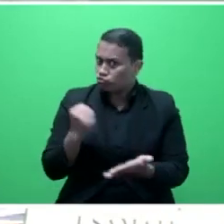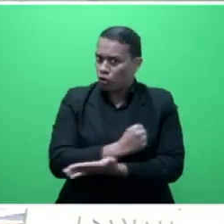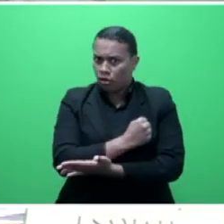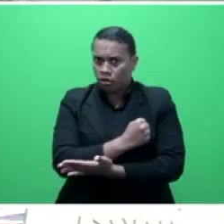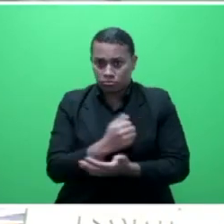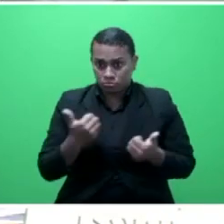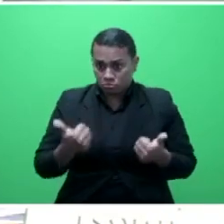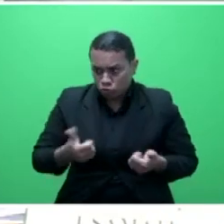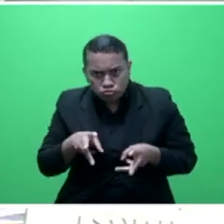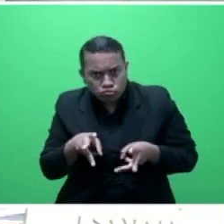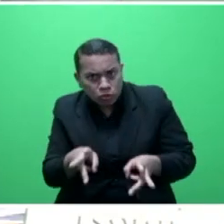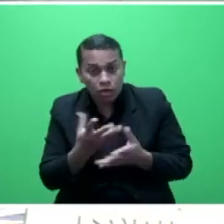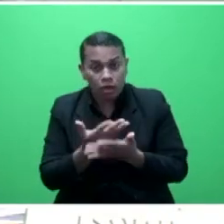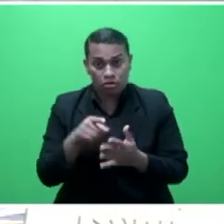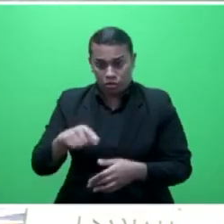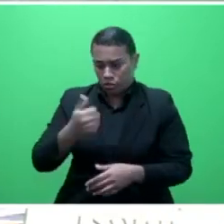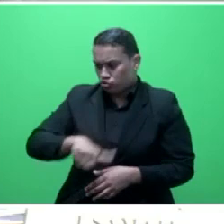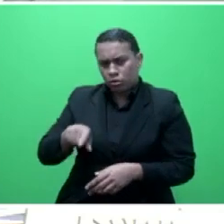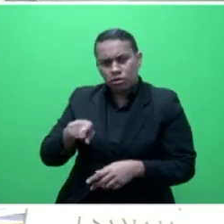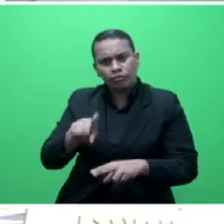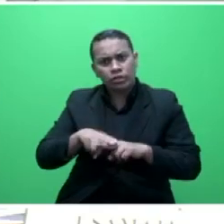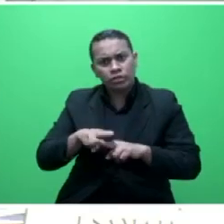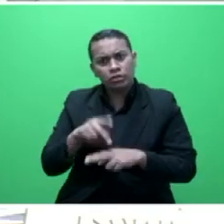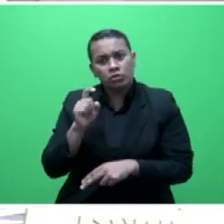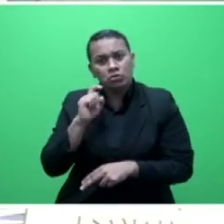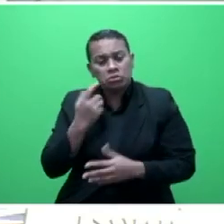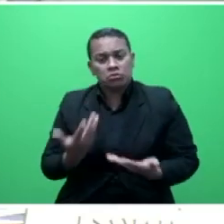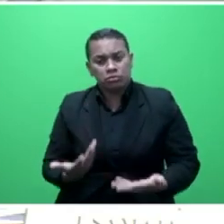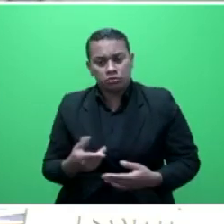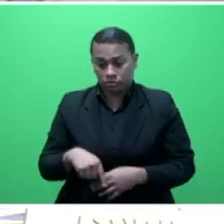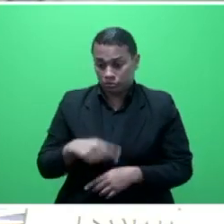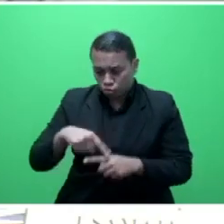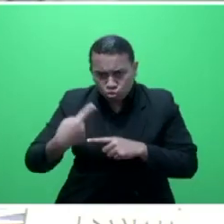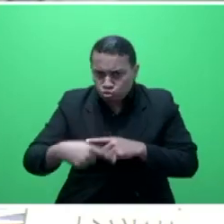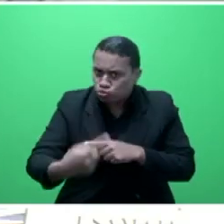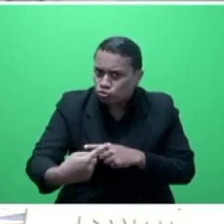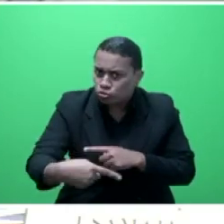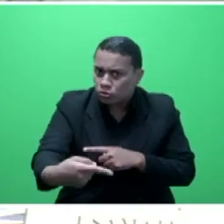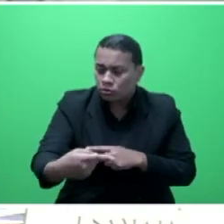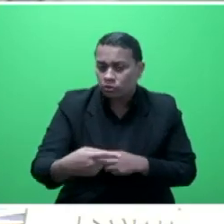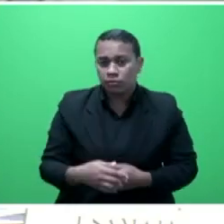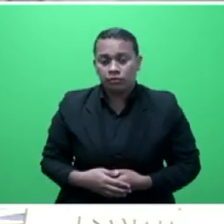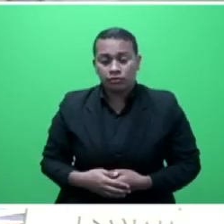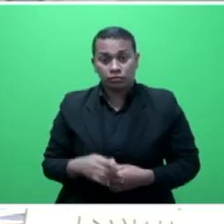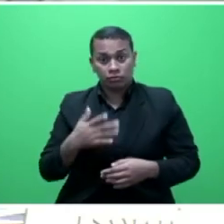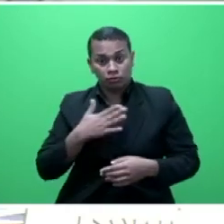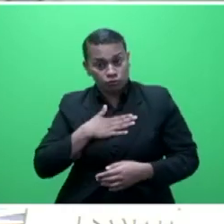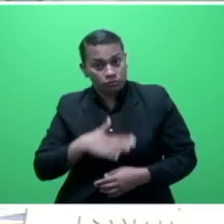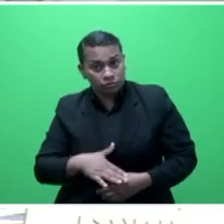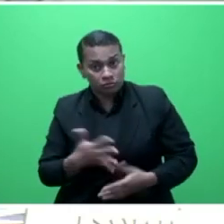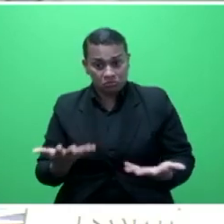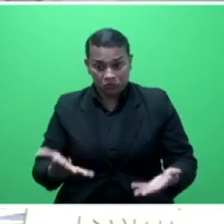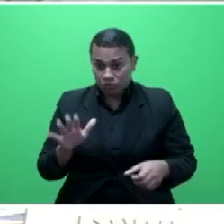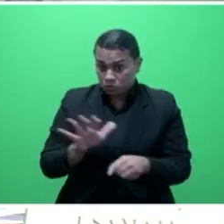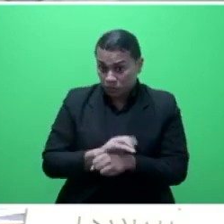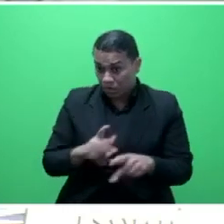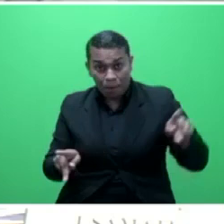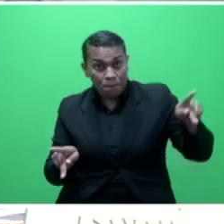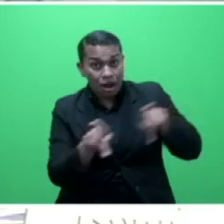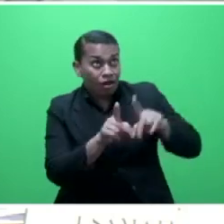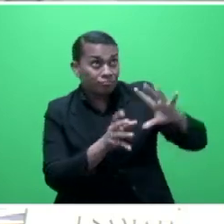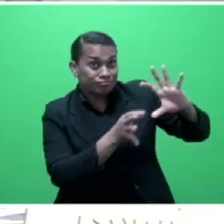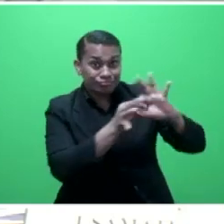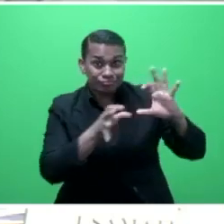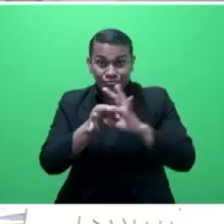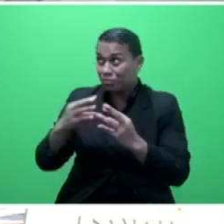swim sustainably rather than just be kept afloat. If we want to make the best possible partner out of Fijian businesses